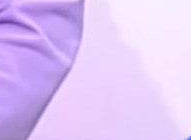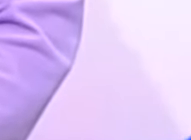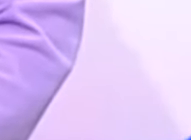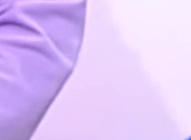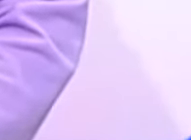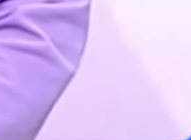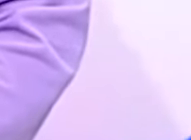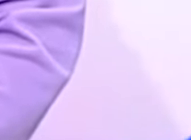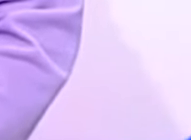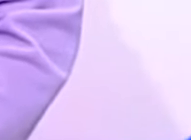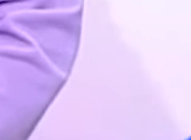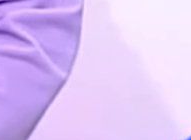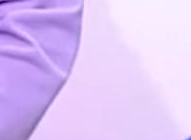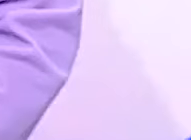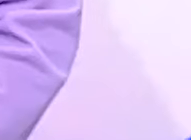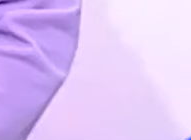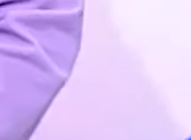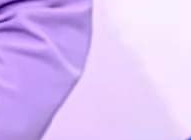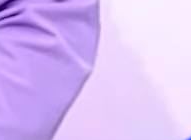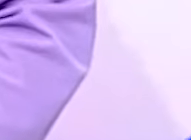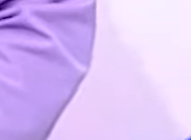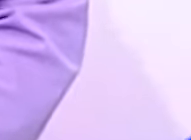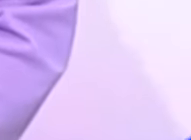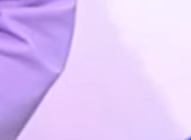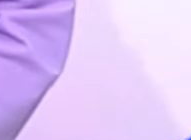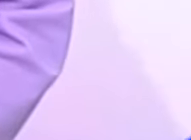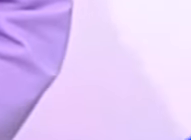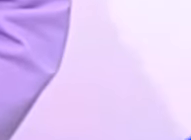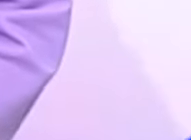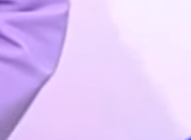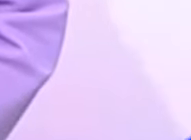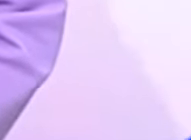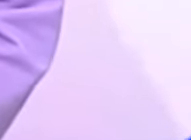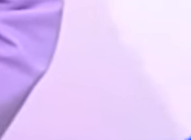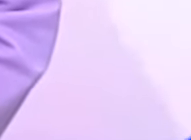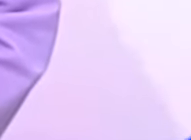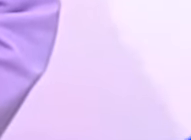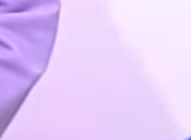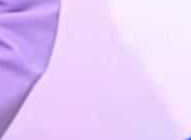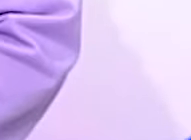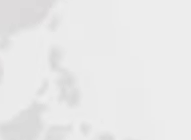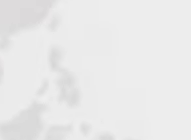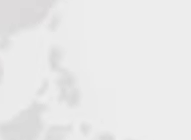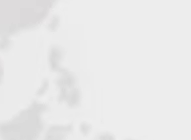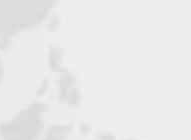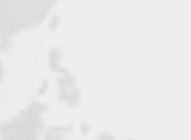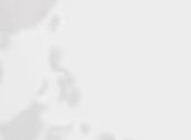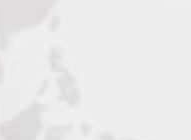Mag-subscribe na sa GMA Integrated News sa YouTube at tumutok sa Unang Balita.